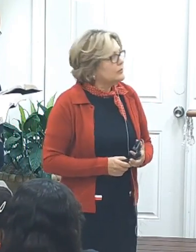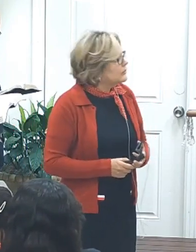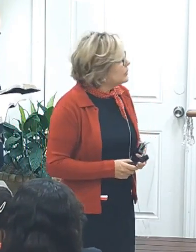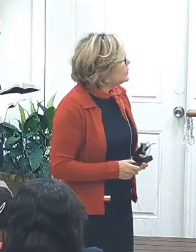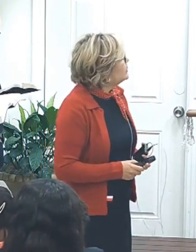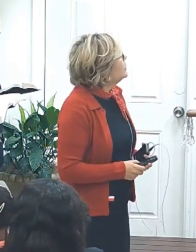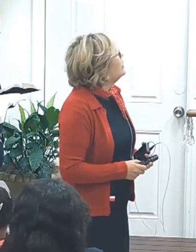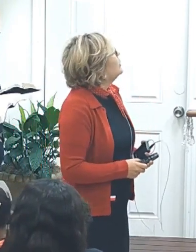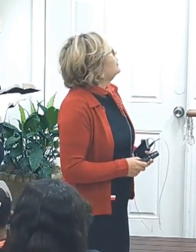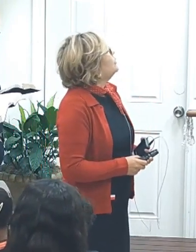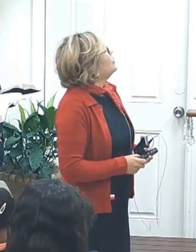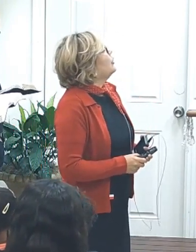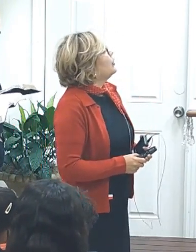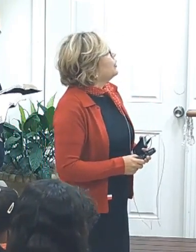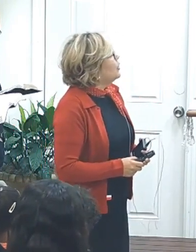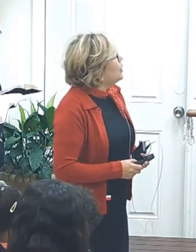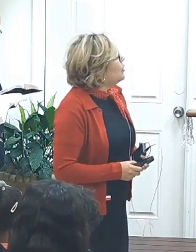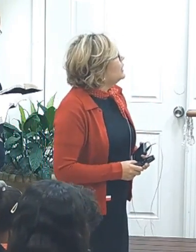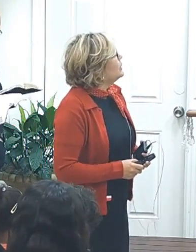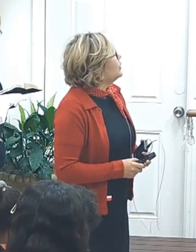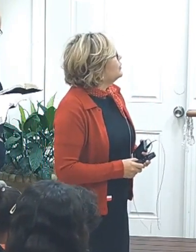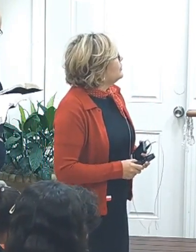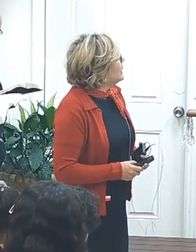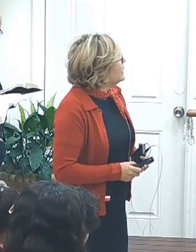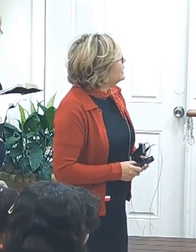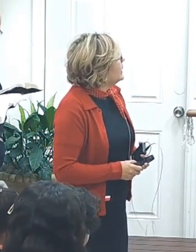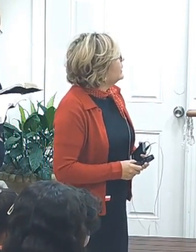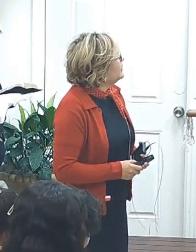And the fourth angel